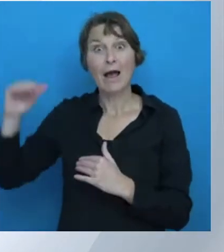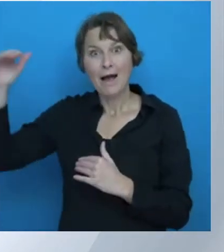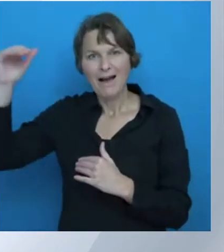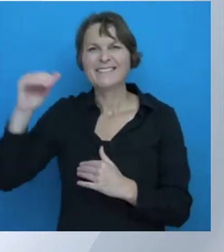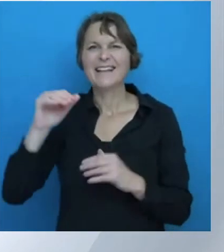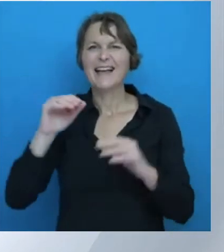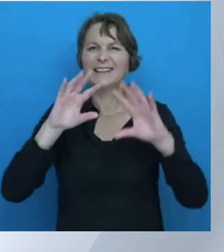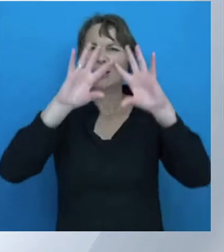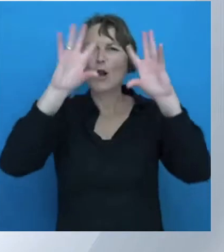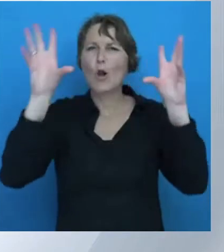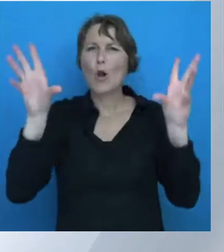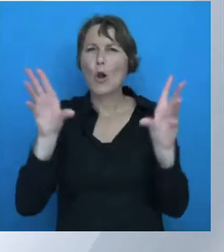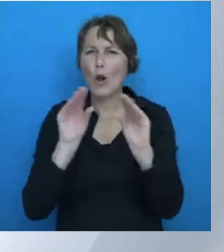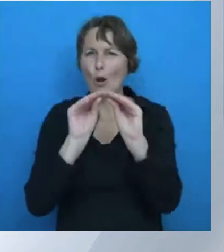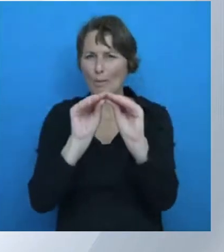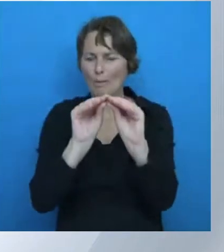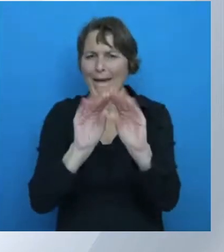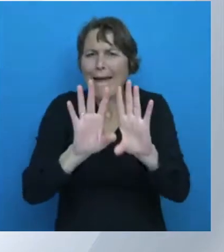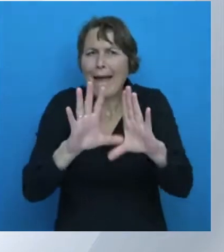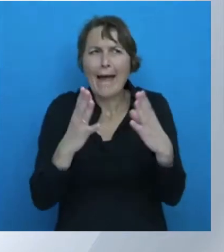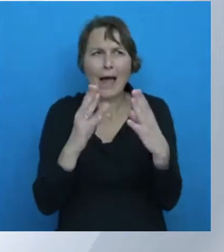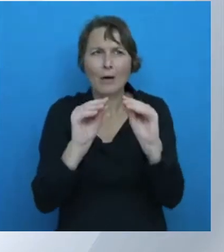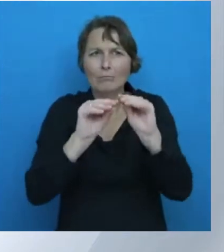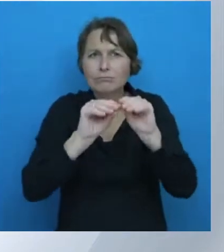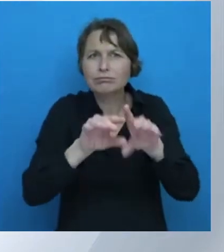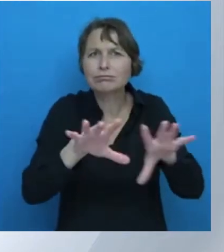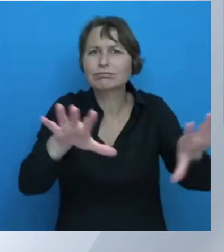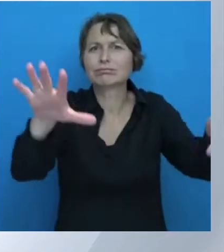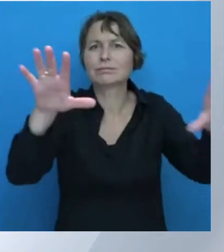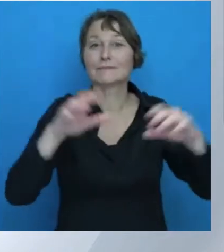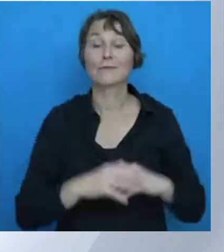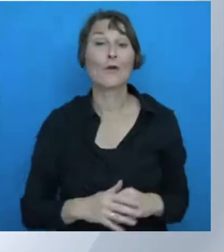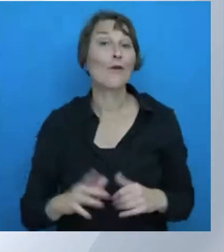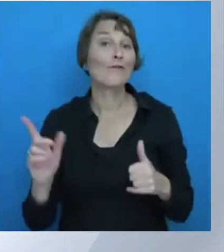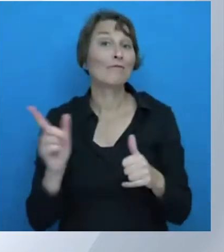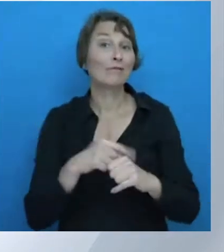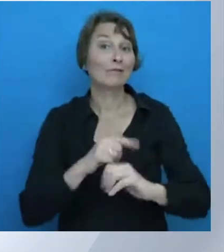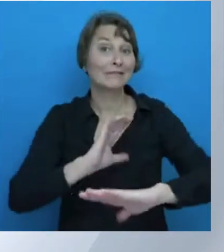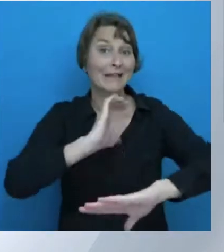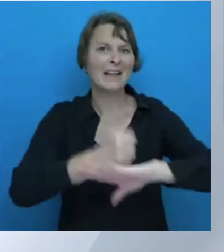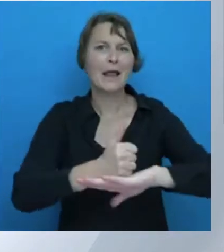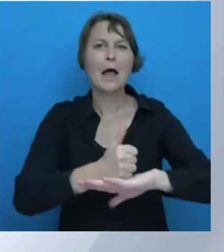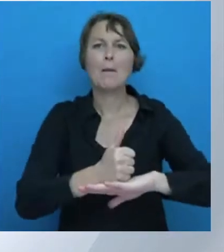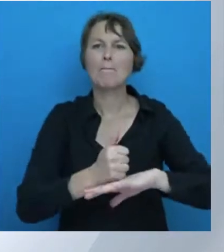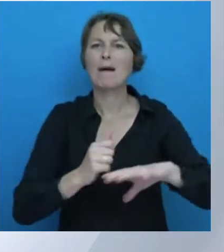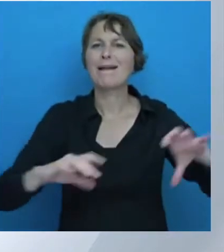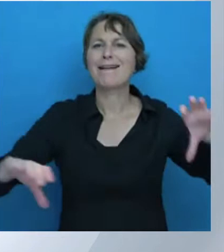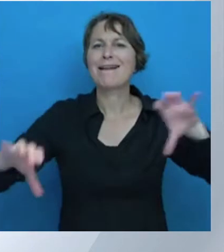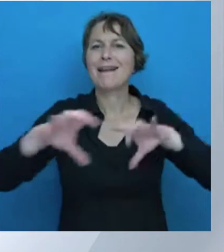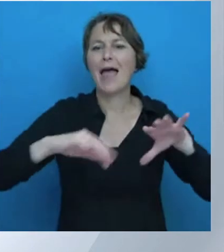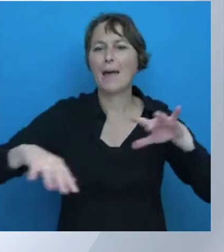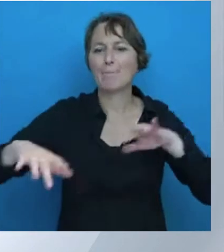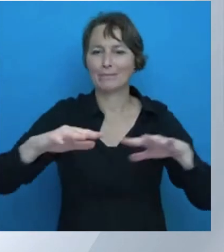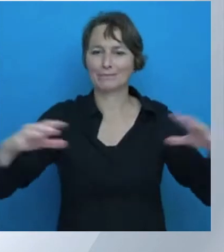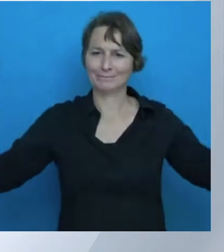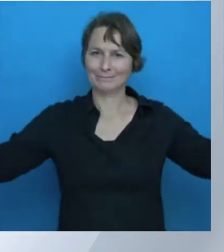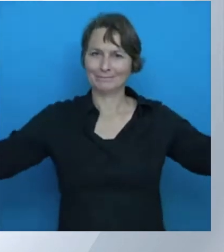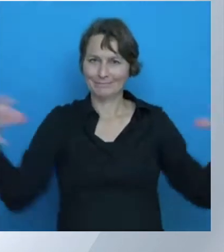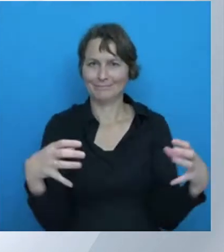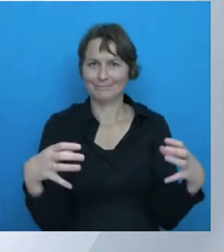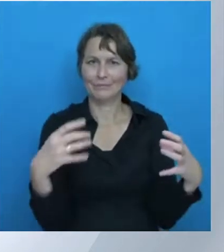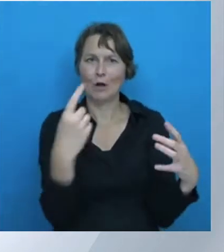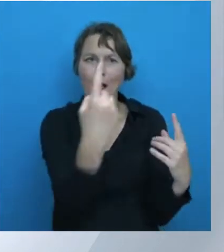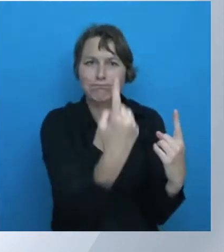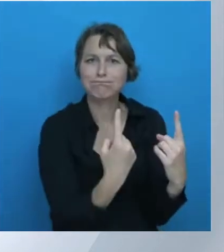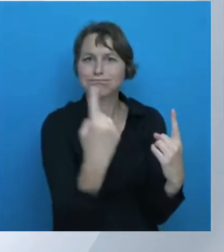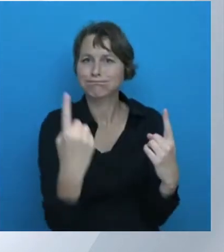of all, you need to create empathy labs. Remember when I said to you, we're all in an empathy bubble. The reason we're in that empathy